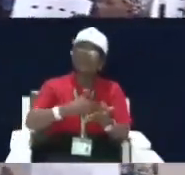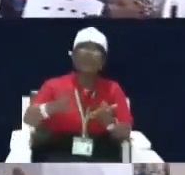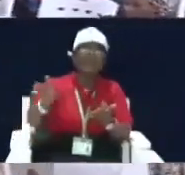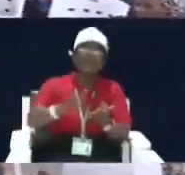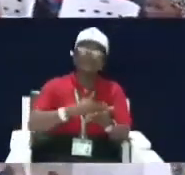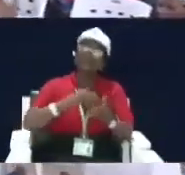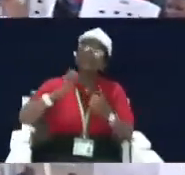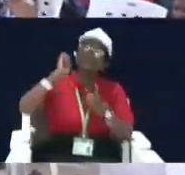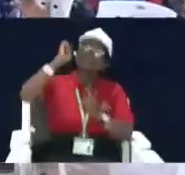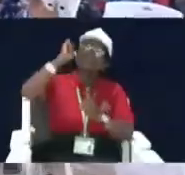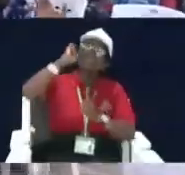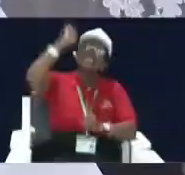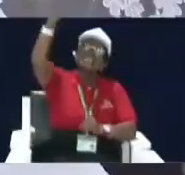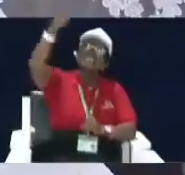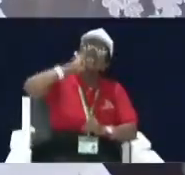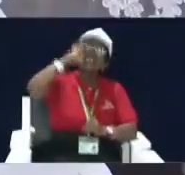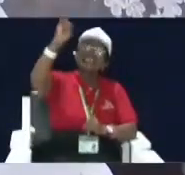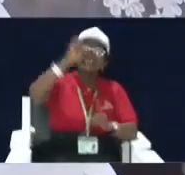Lord,